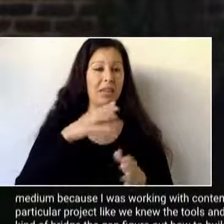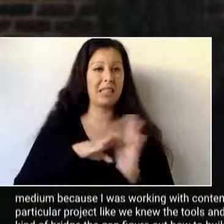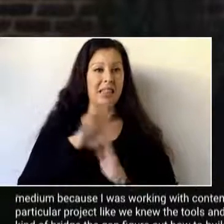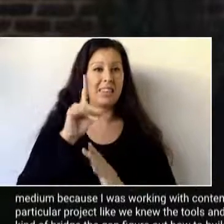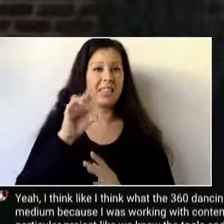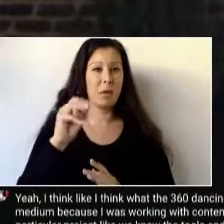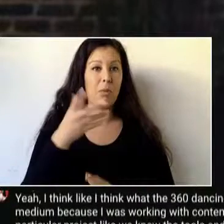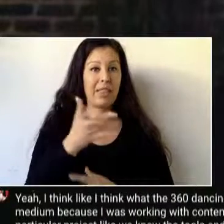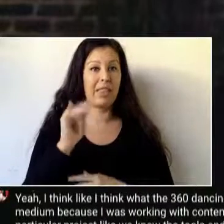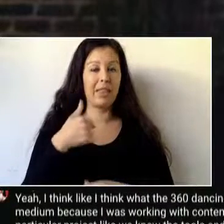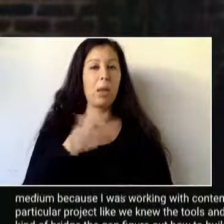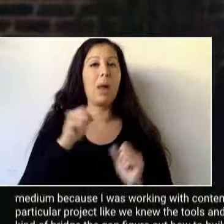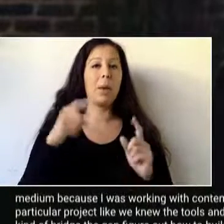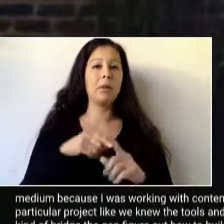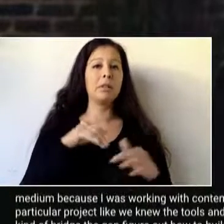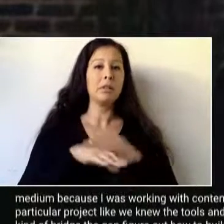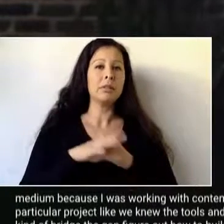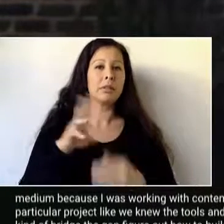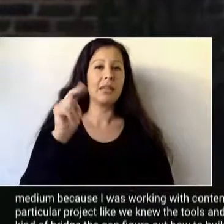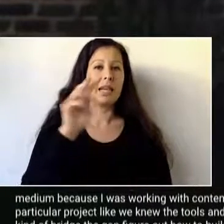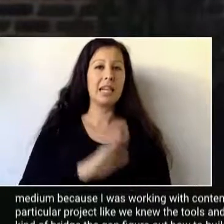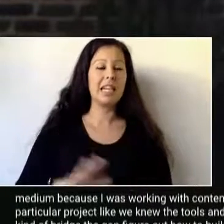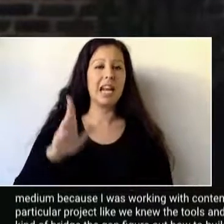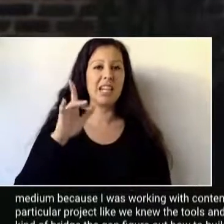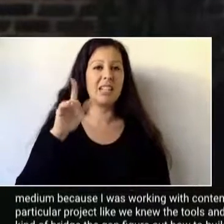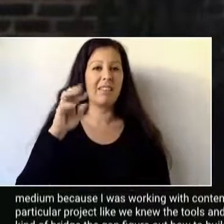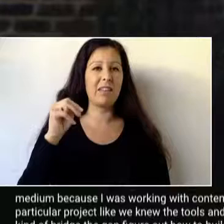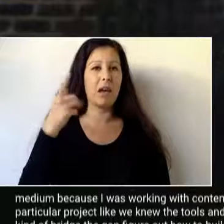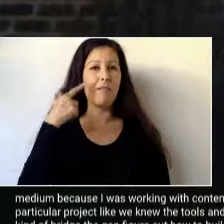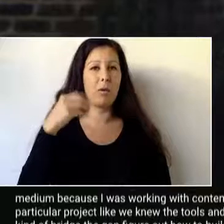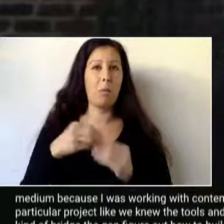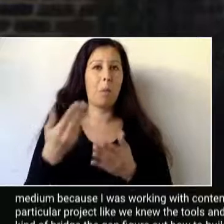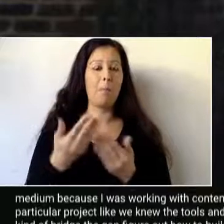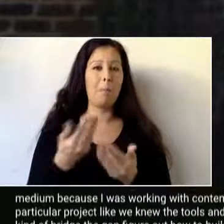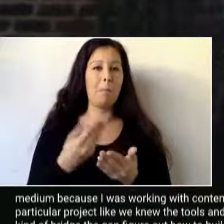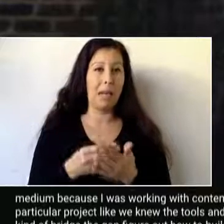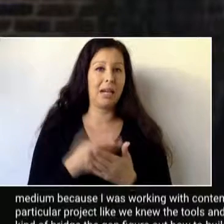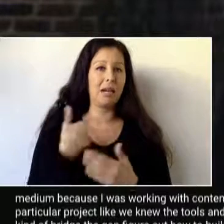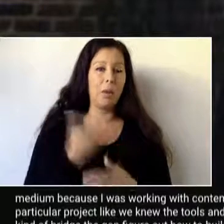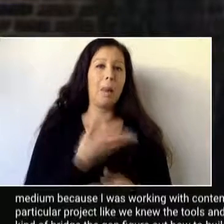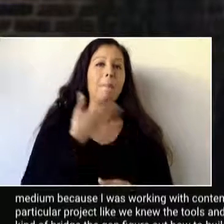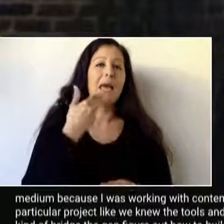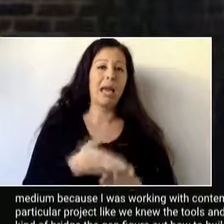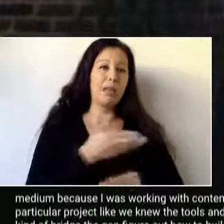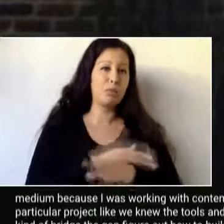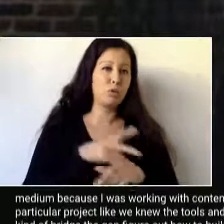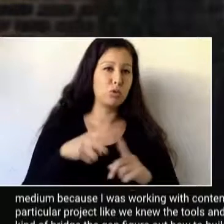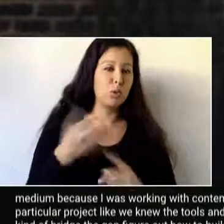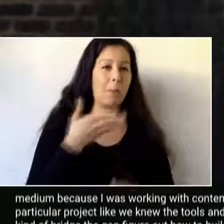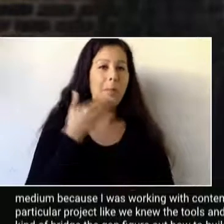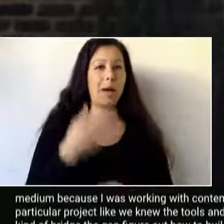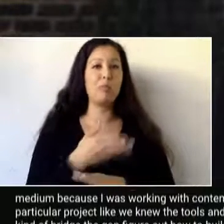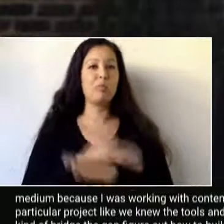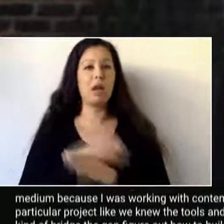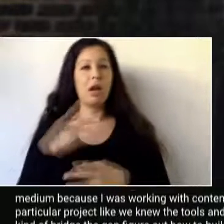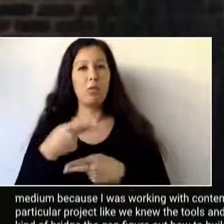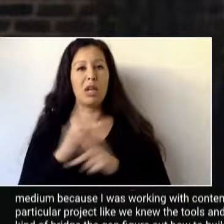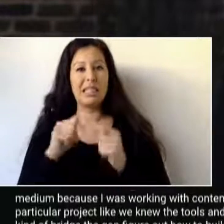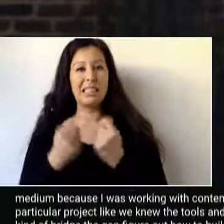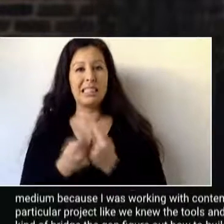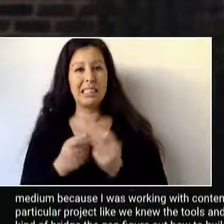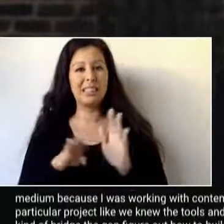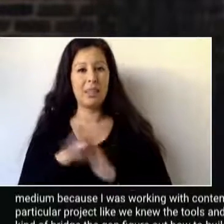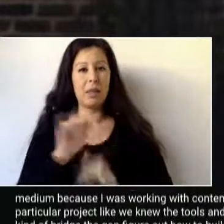and stuff like that, we were able to access the National Film Board and other resources, so we had better tools and we had production team to help us develop that.